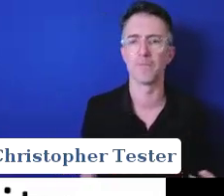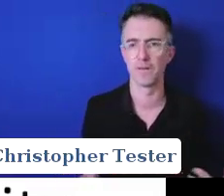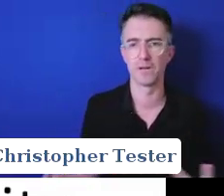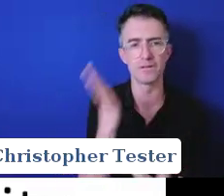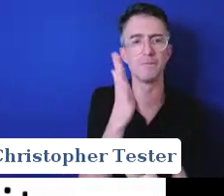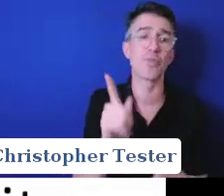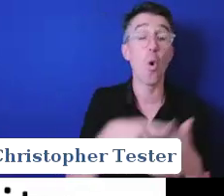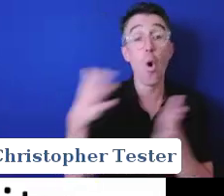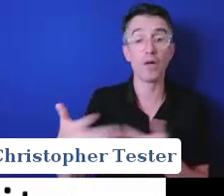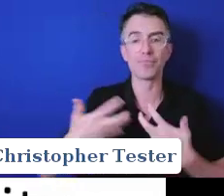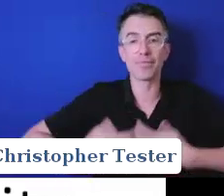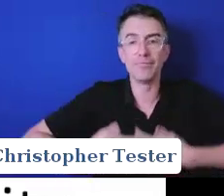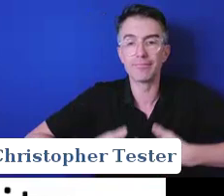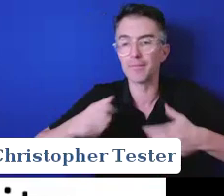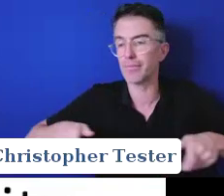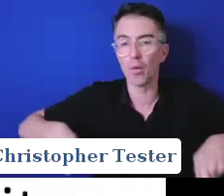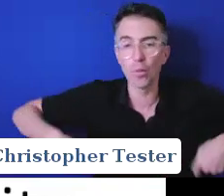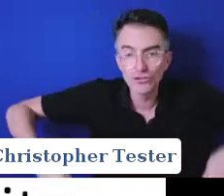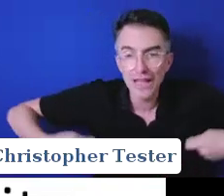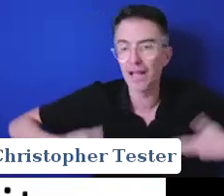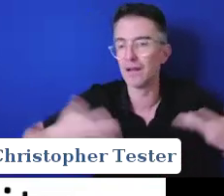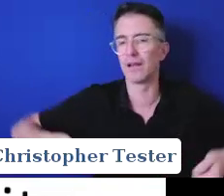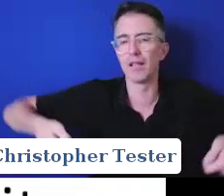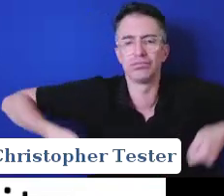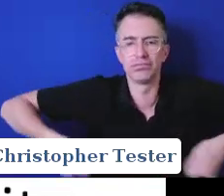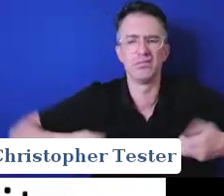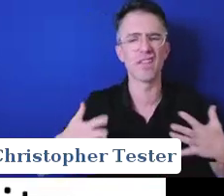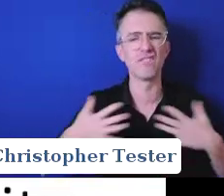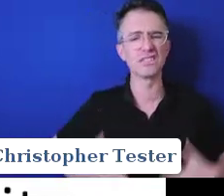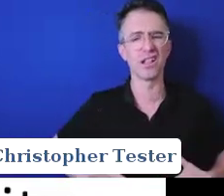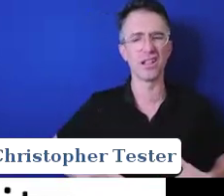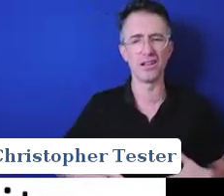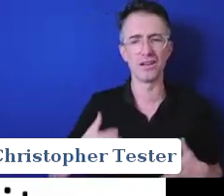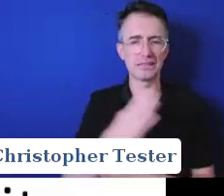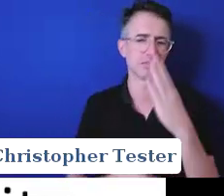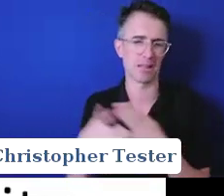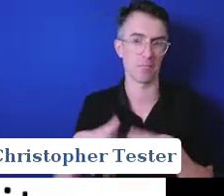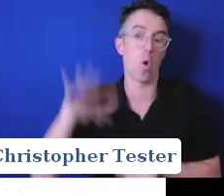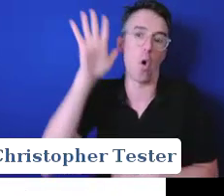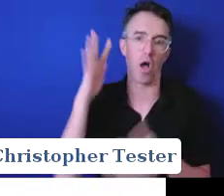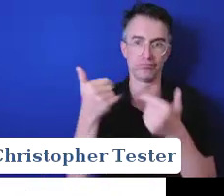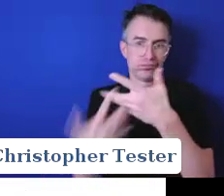severe disability is the most important in Mauritania.